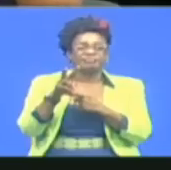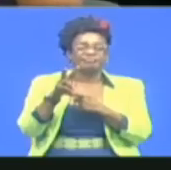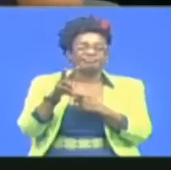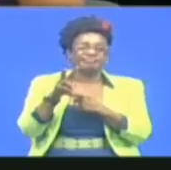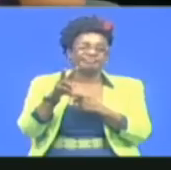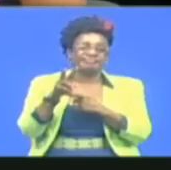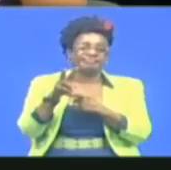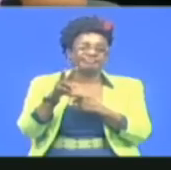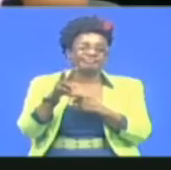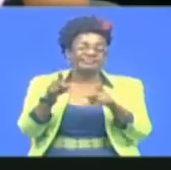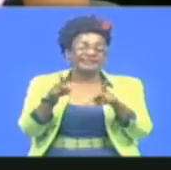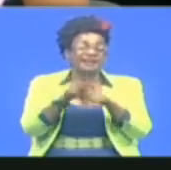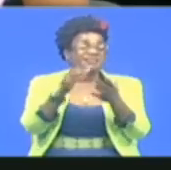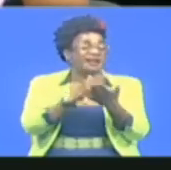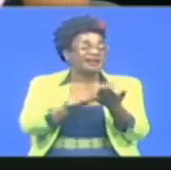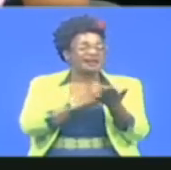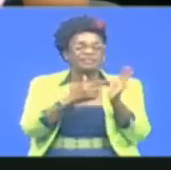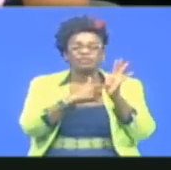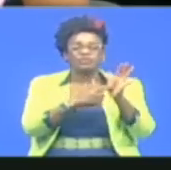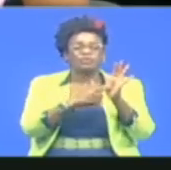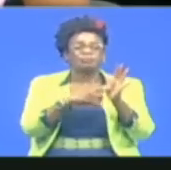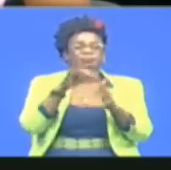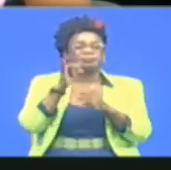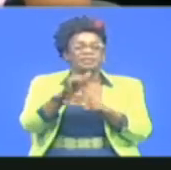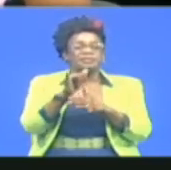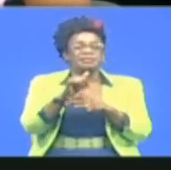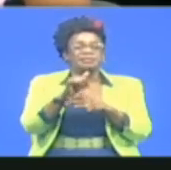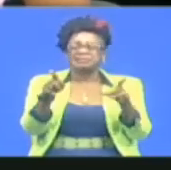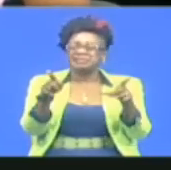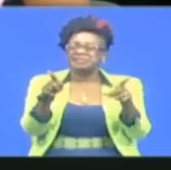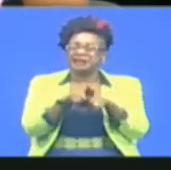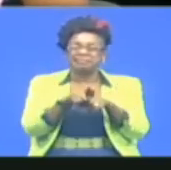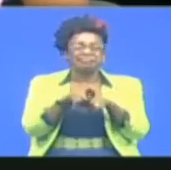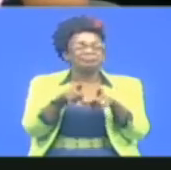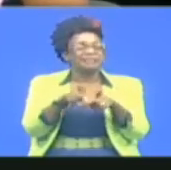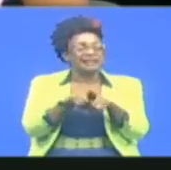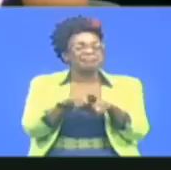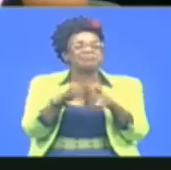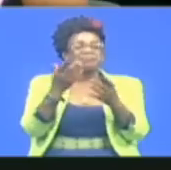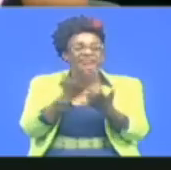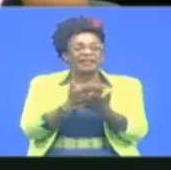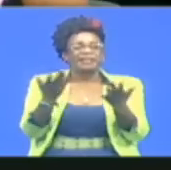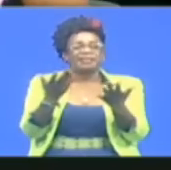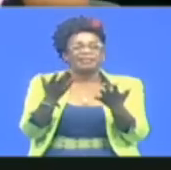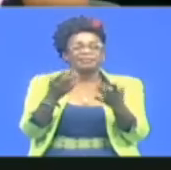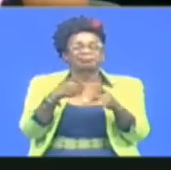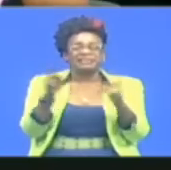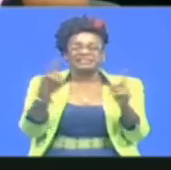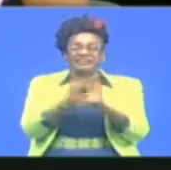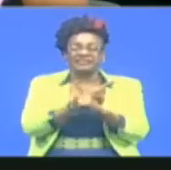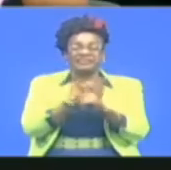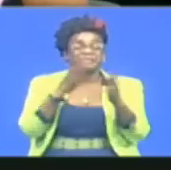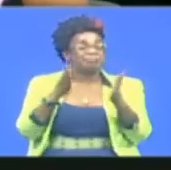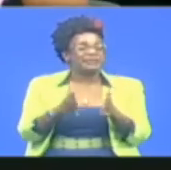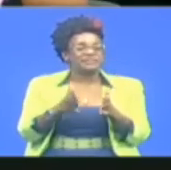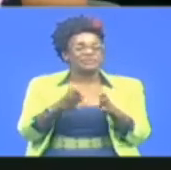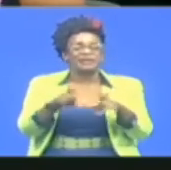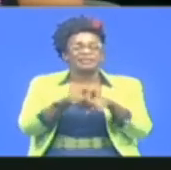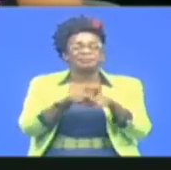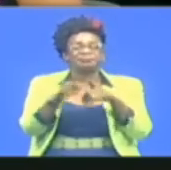And as earlier witnessed, it was a case of same script, different cast when the Director General of the National Youth Service and the